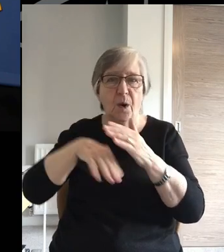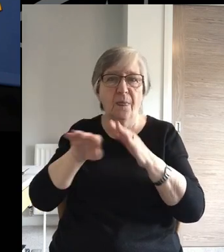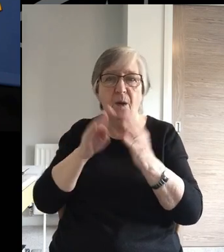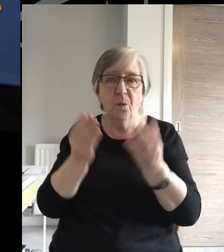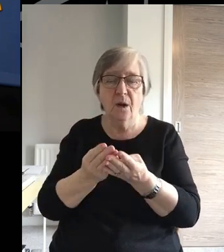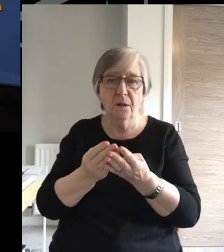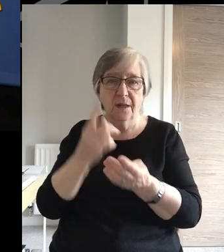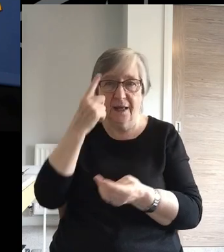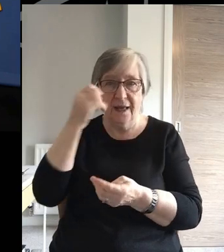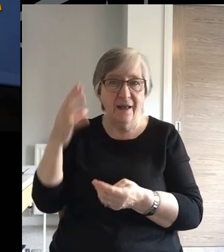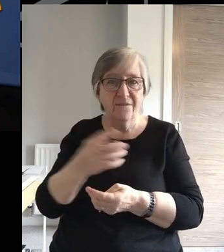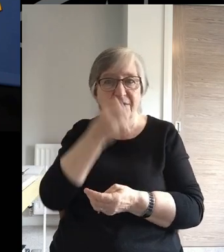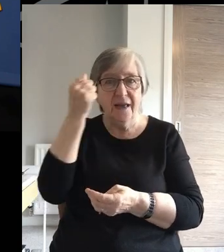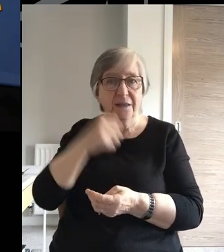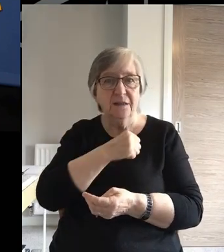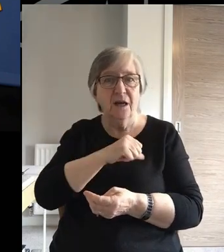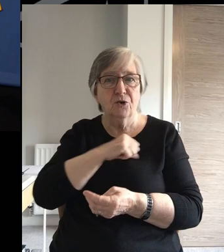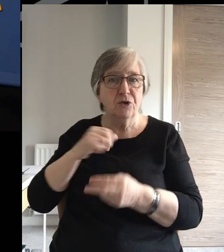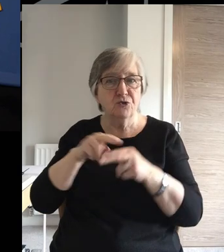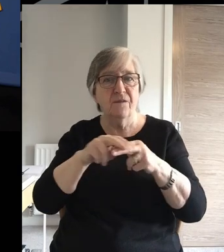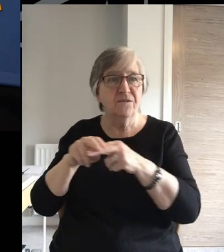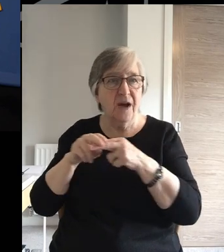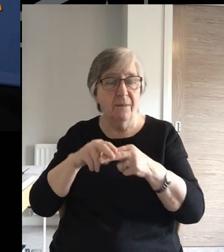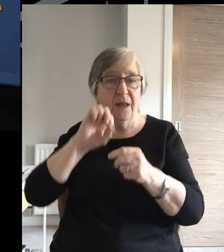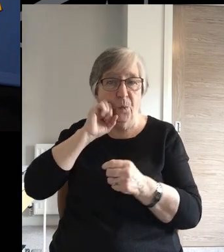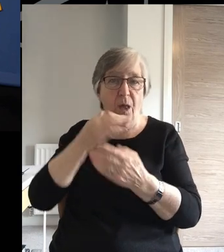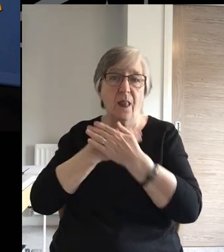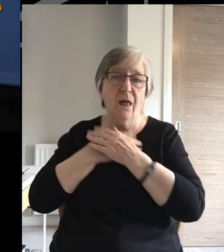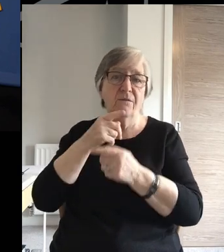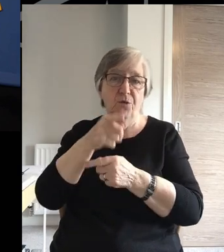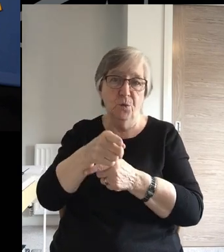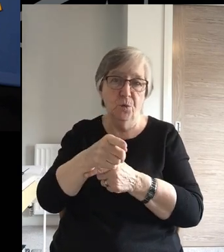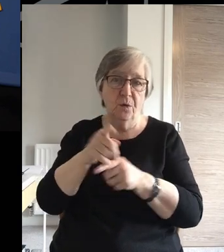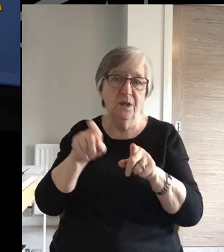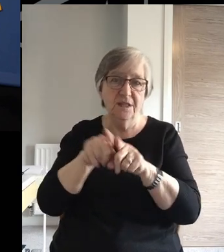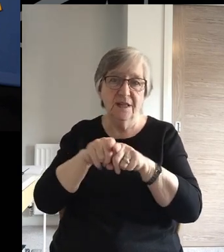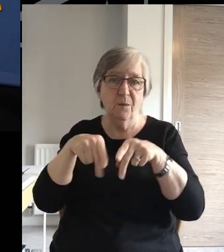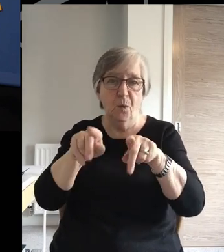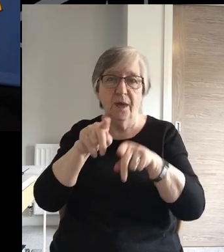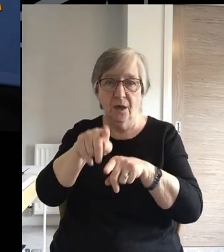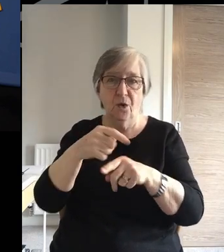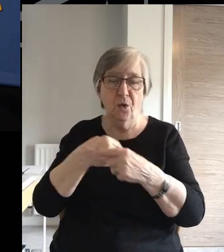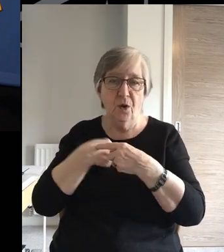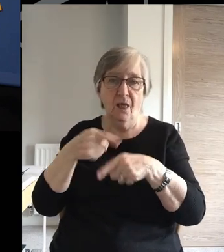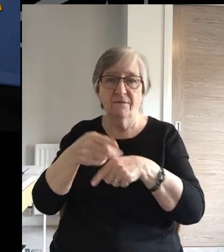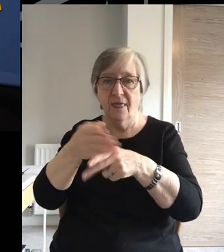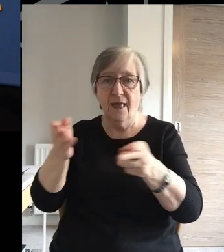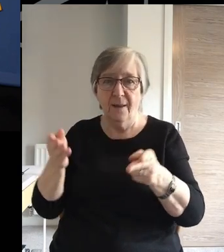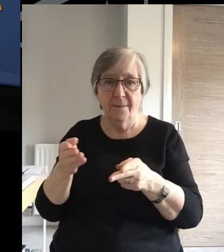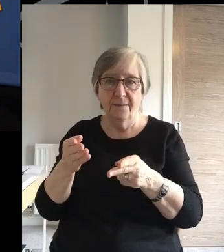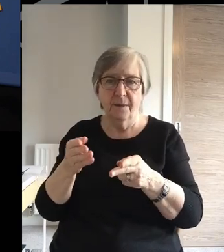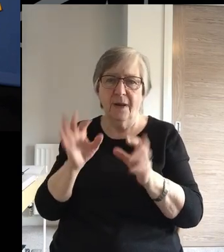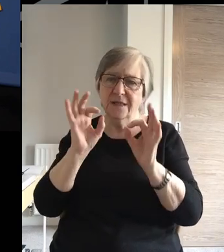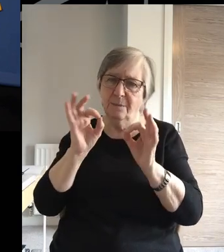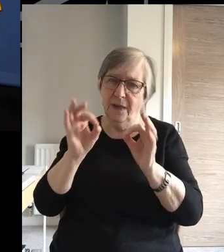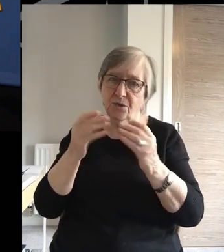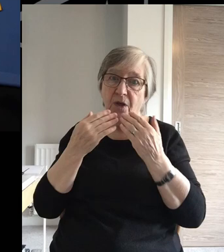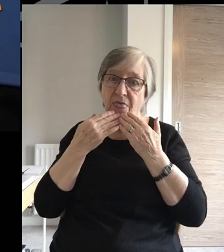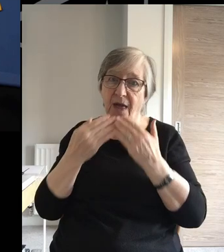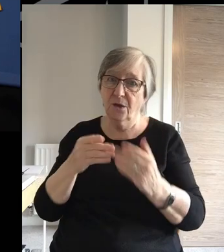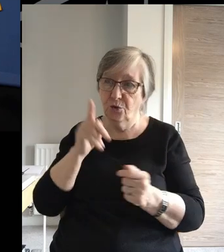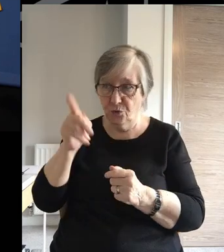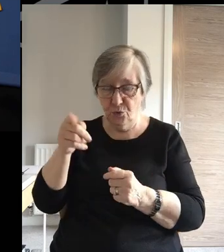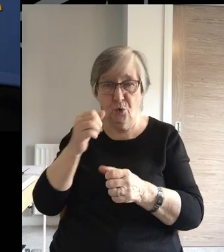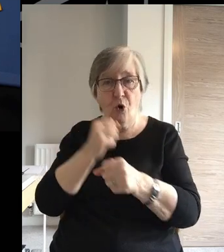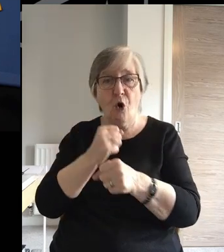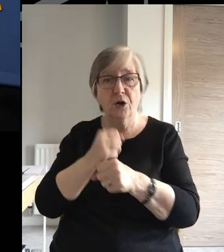can always find a Christian family who will love you the same way as you love them. But let me say a special thank you to